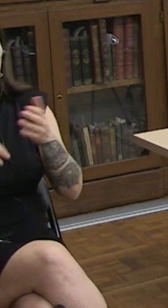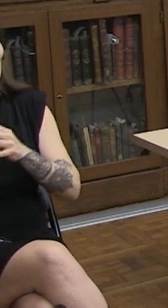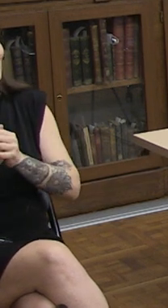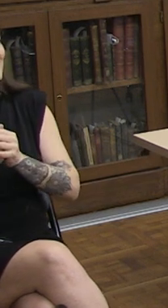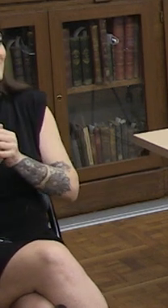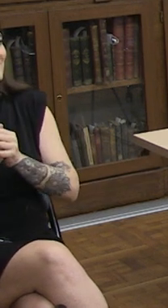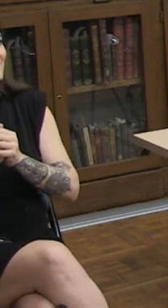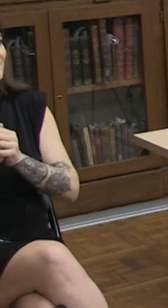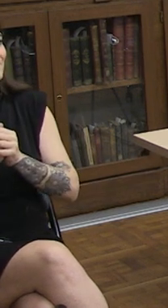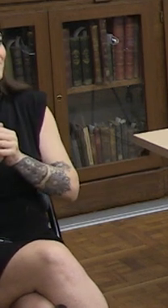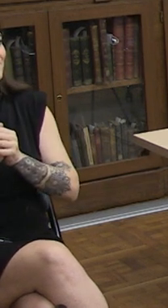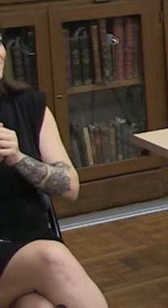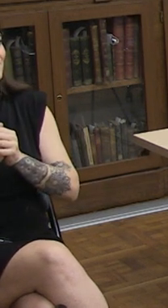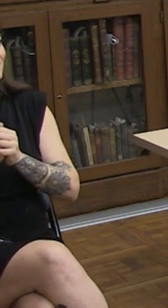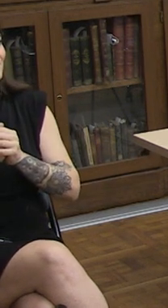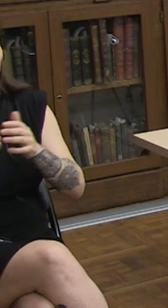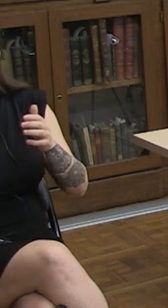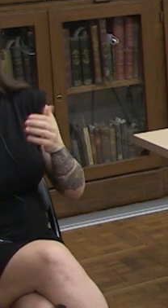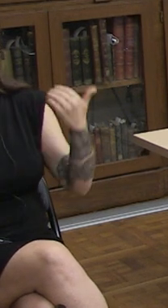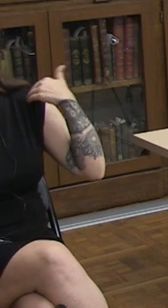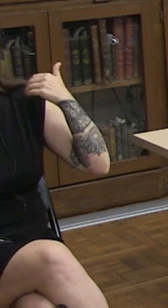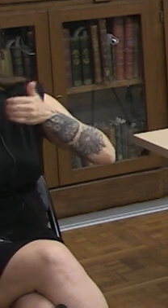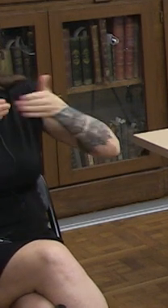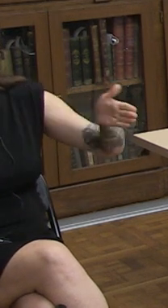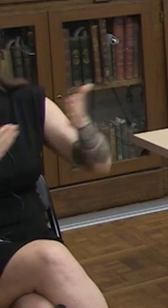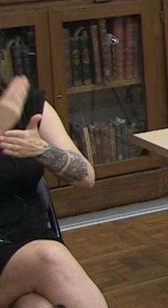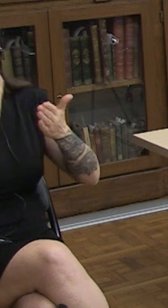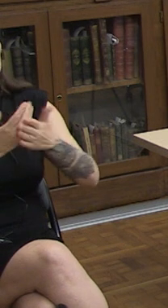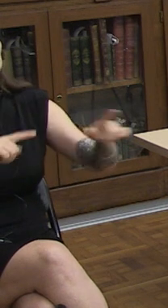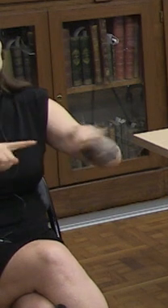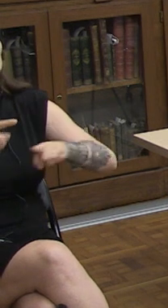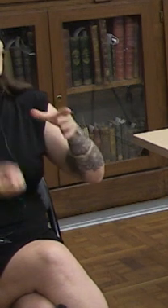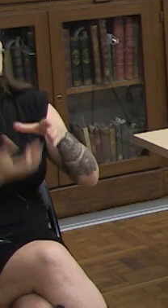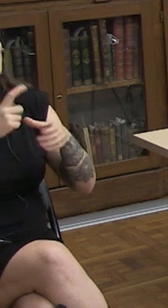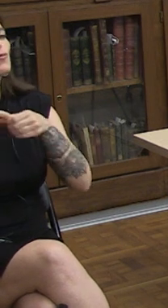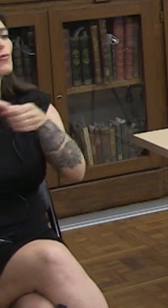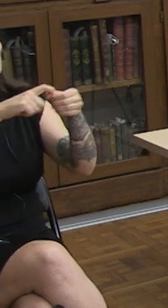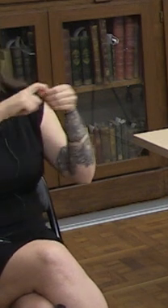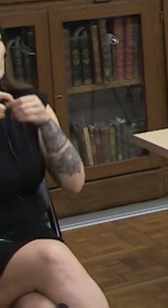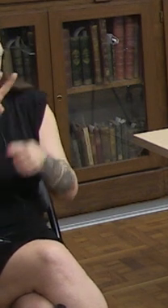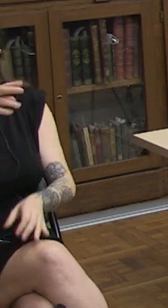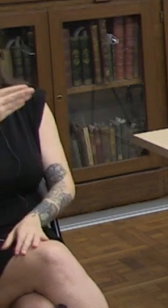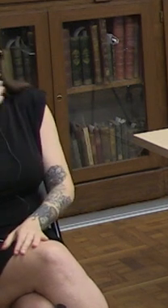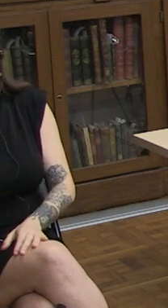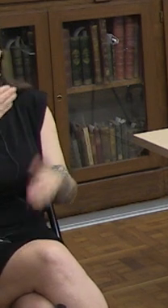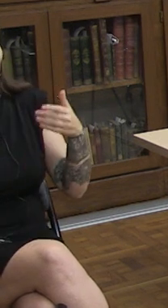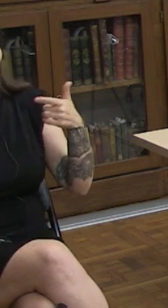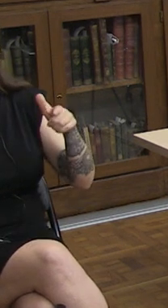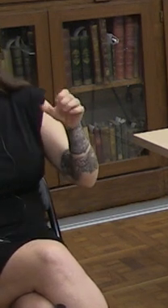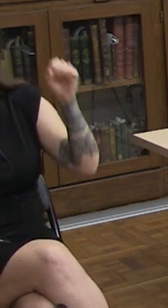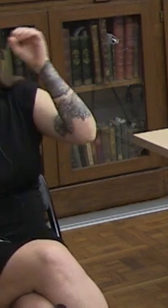It is a pleasure for me to open up this seminar organized by the